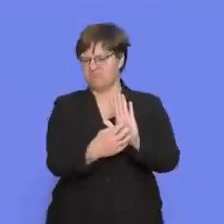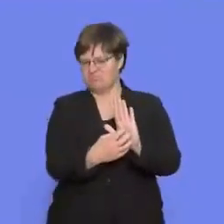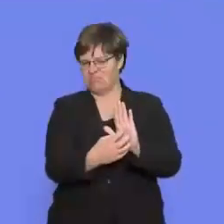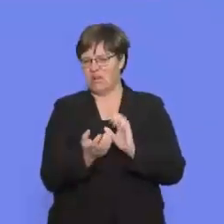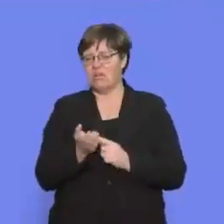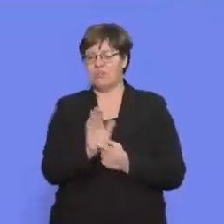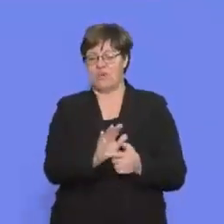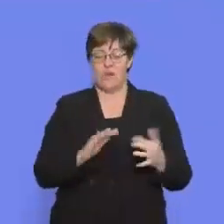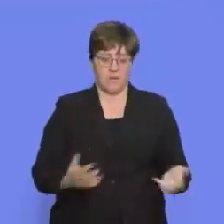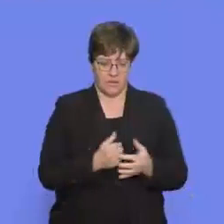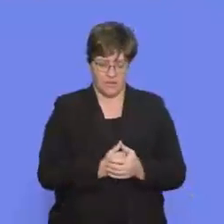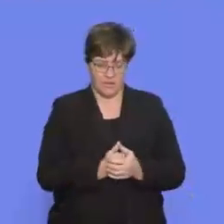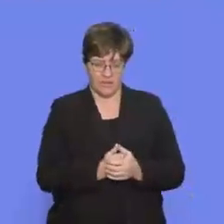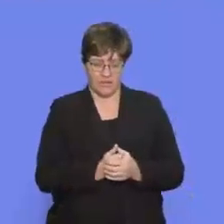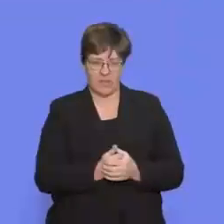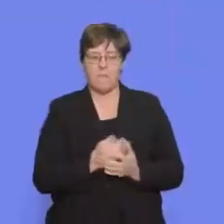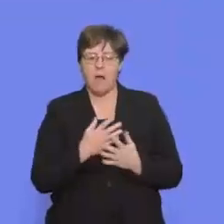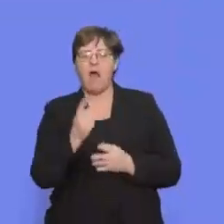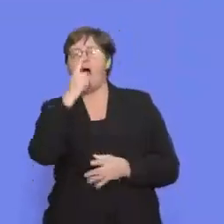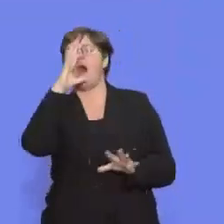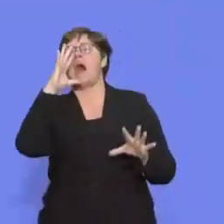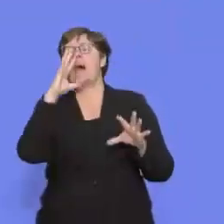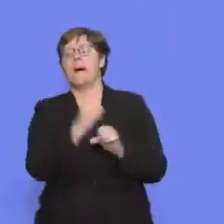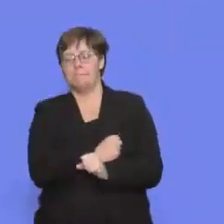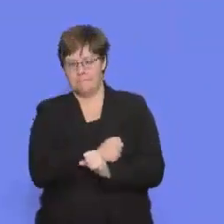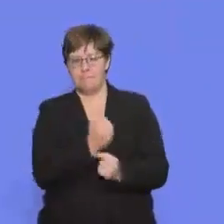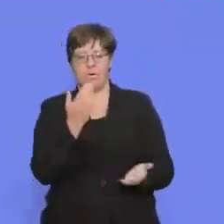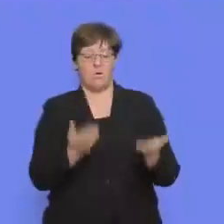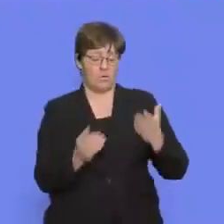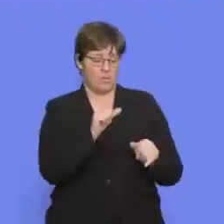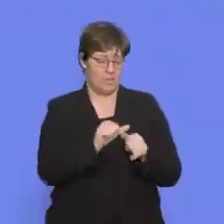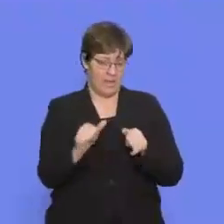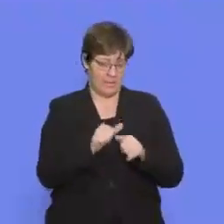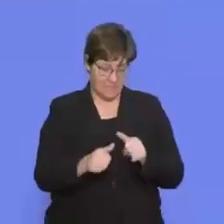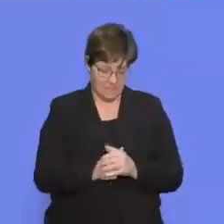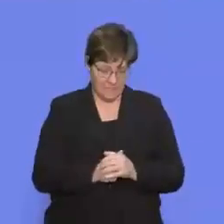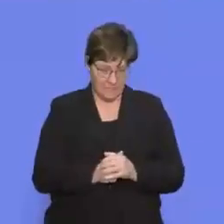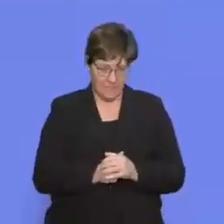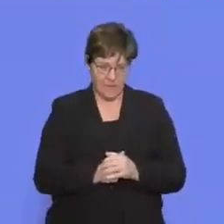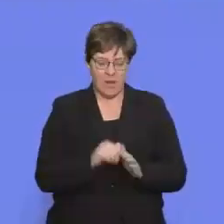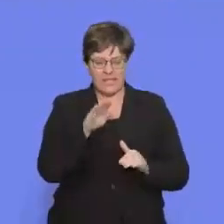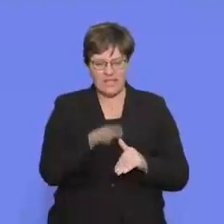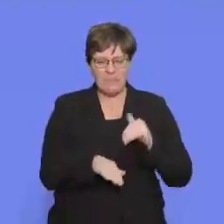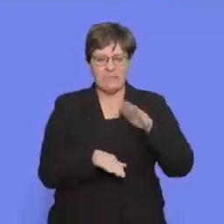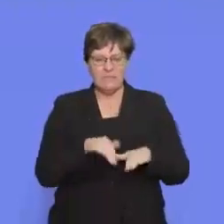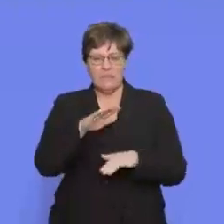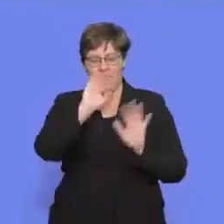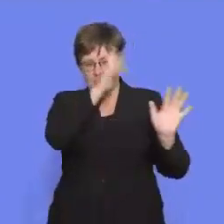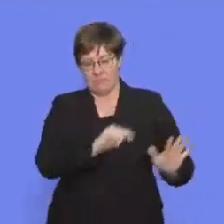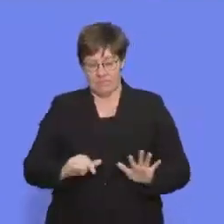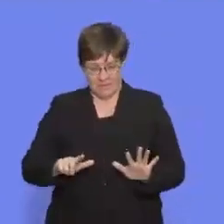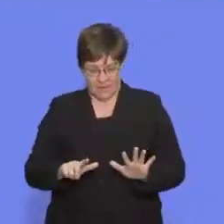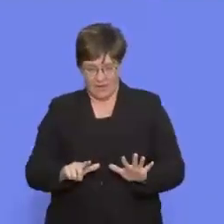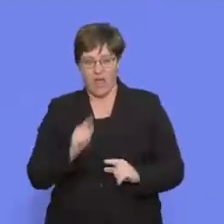you understand homeostasis easier with the steps that we dealt with and with this